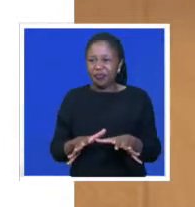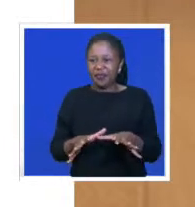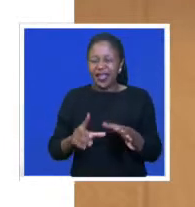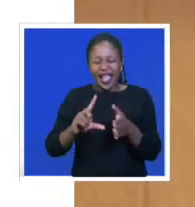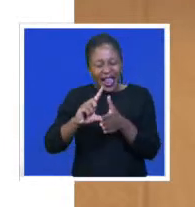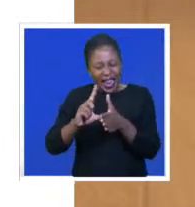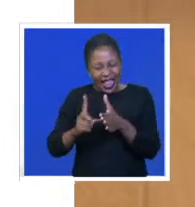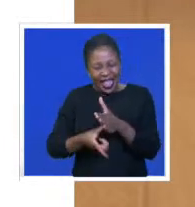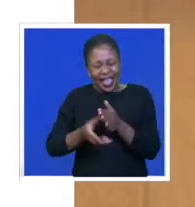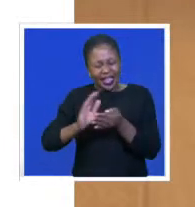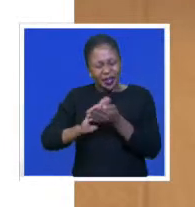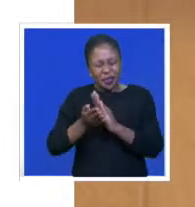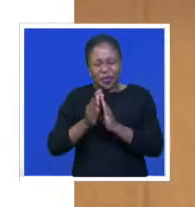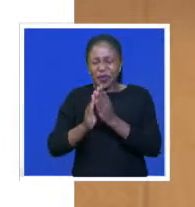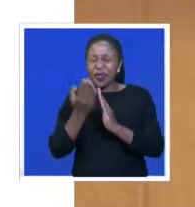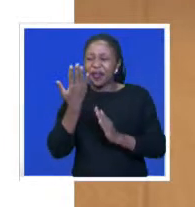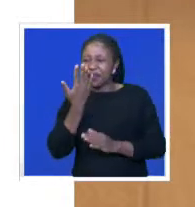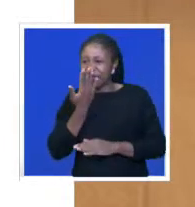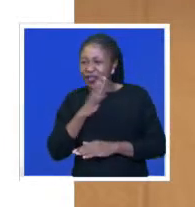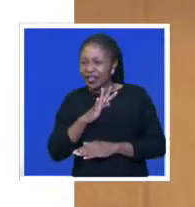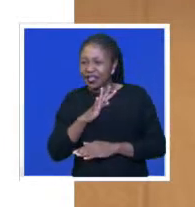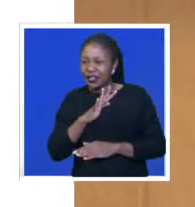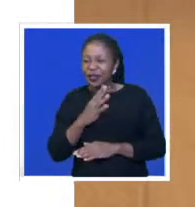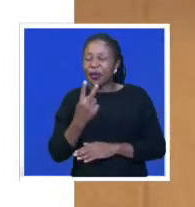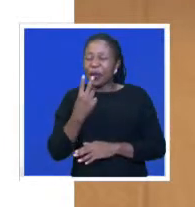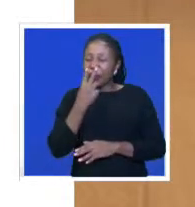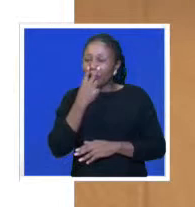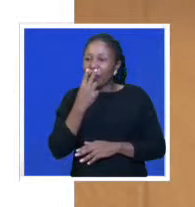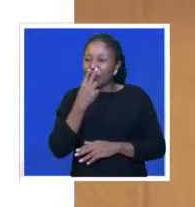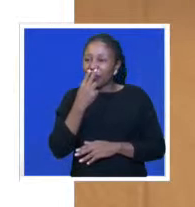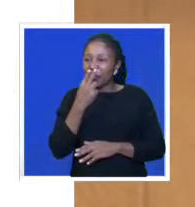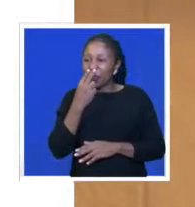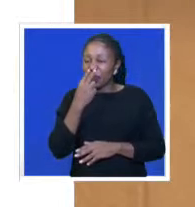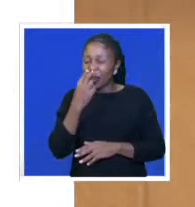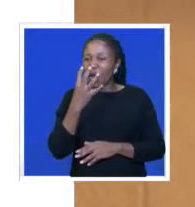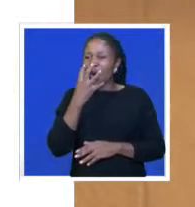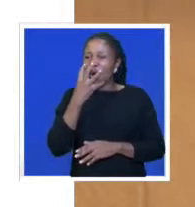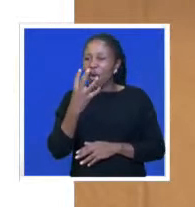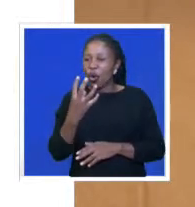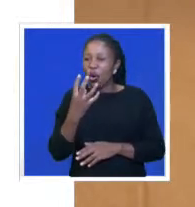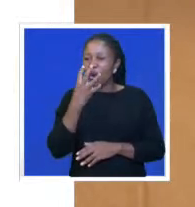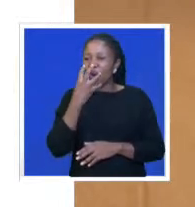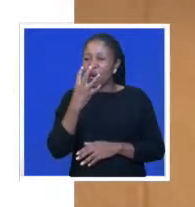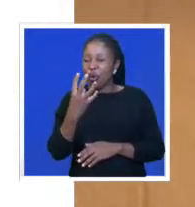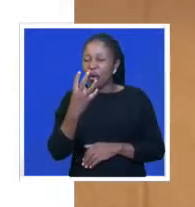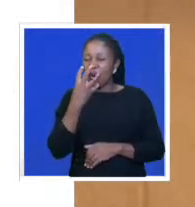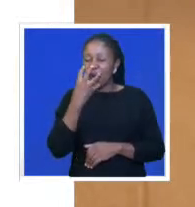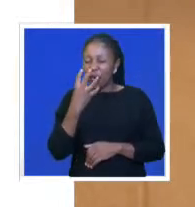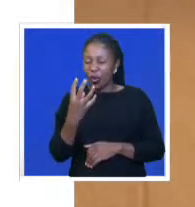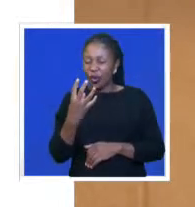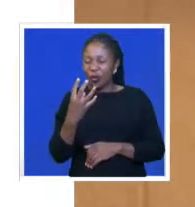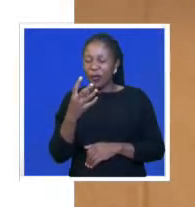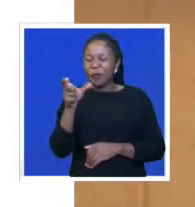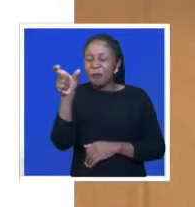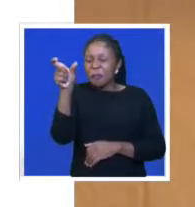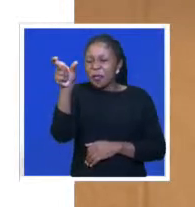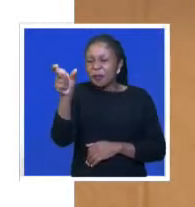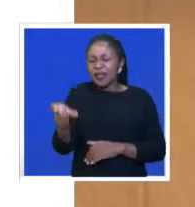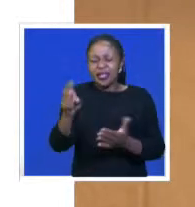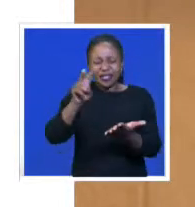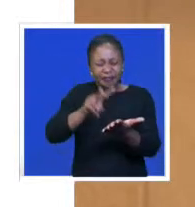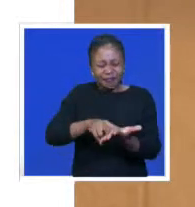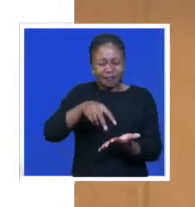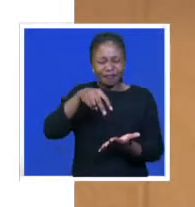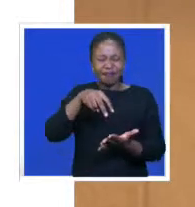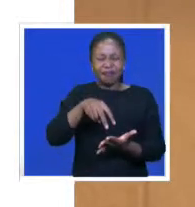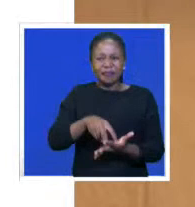the breath of life, and man became a living being." Now, my